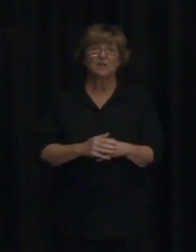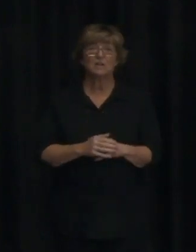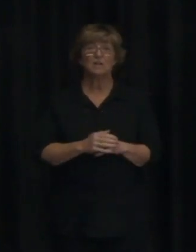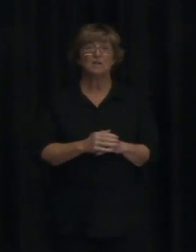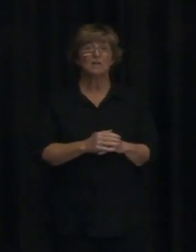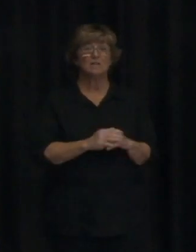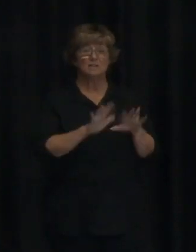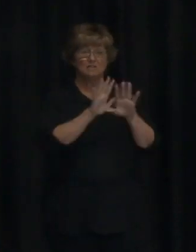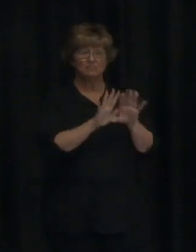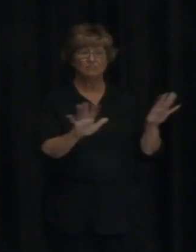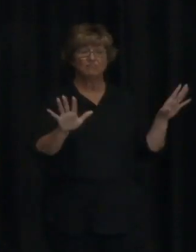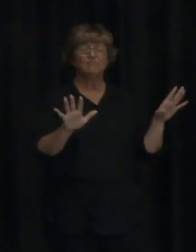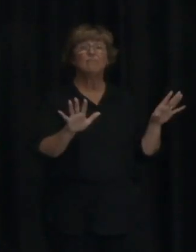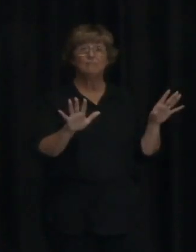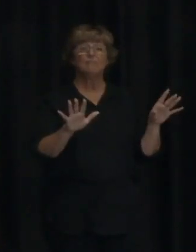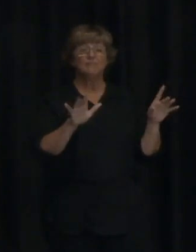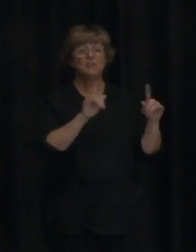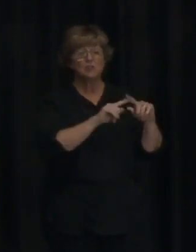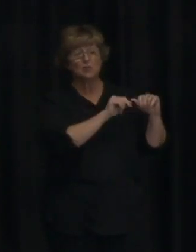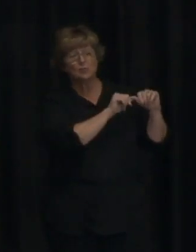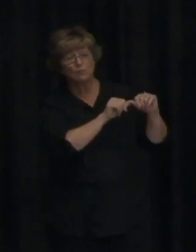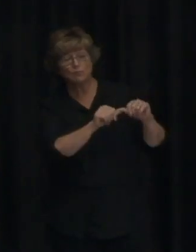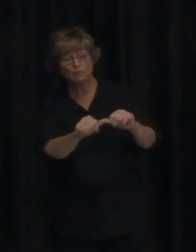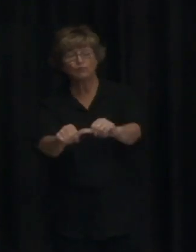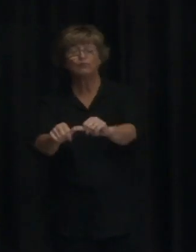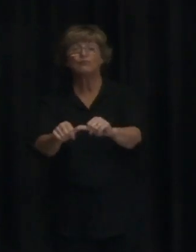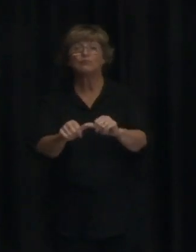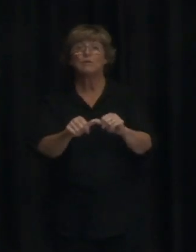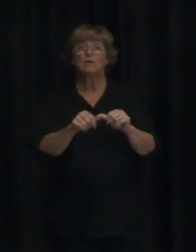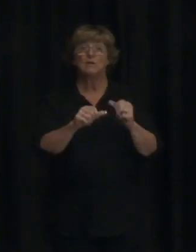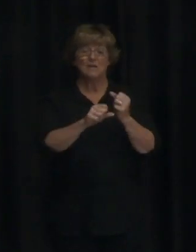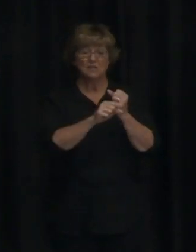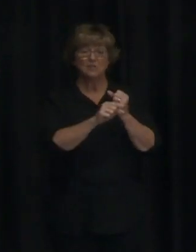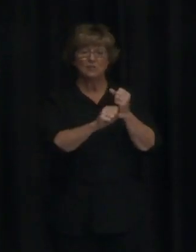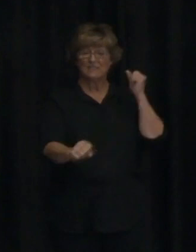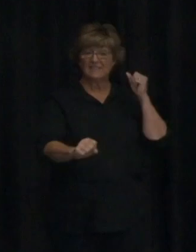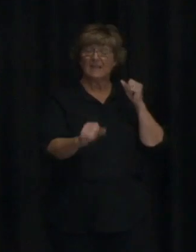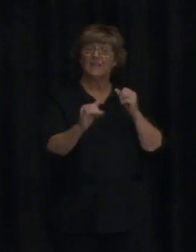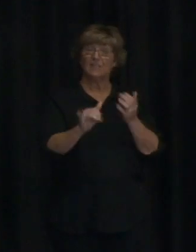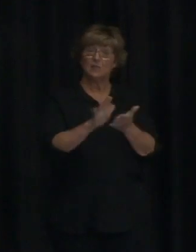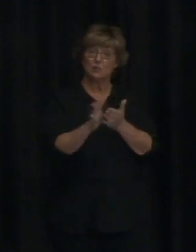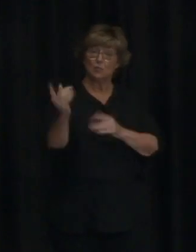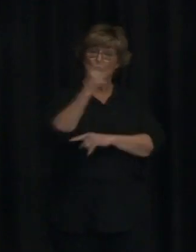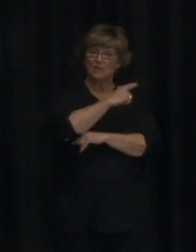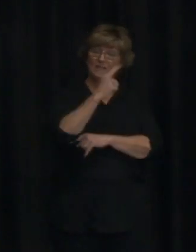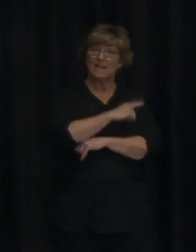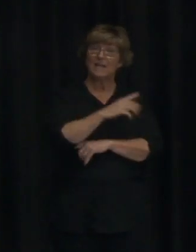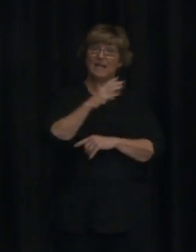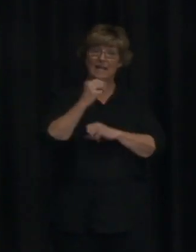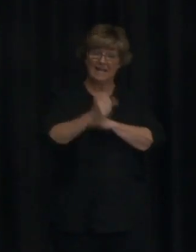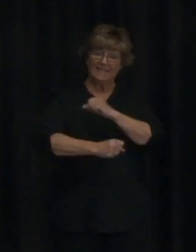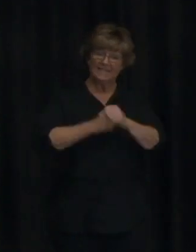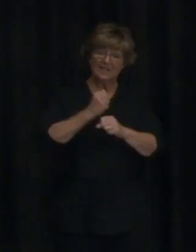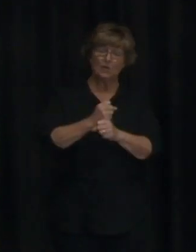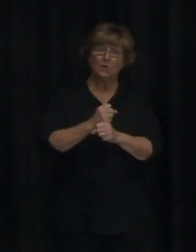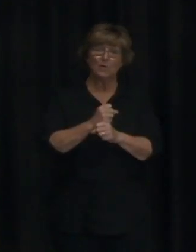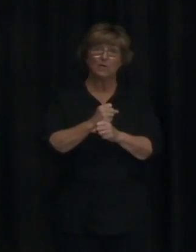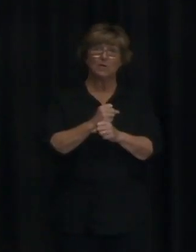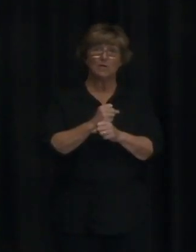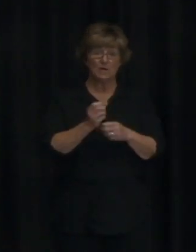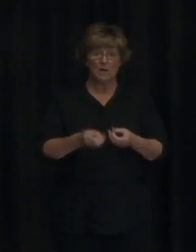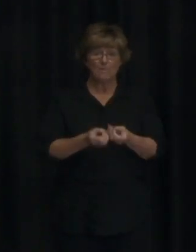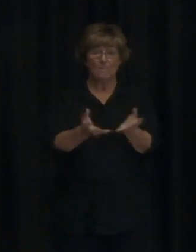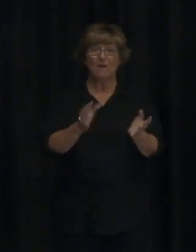the spectrum that could extend the school day as well as opportunity to extend the school year. That's going to be determined. We also have provided not only